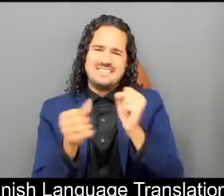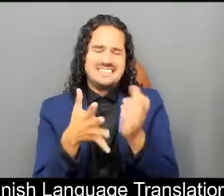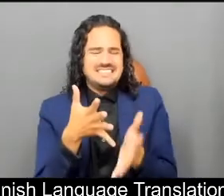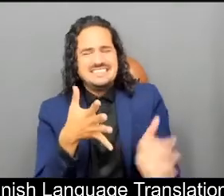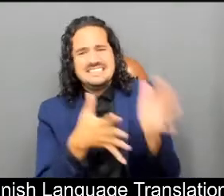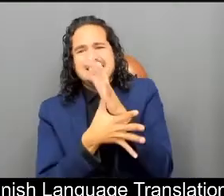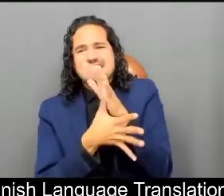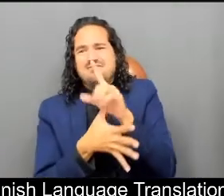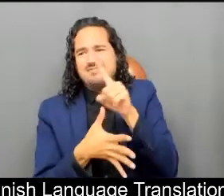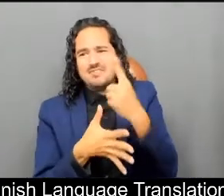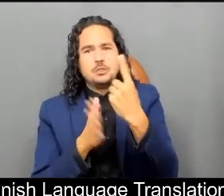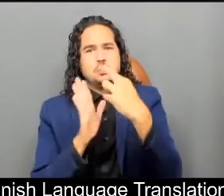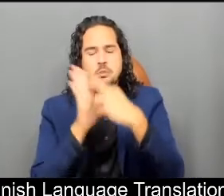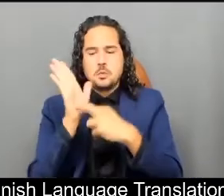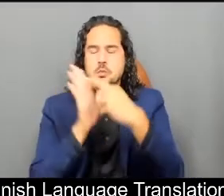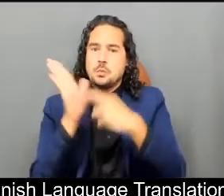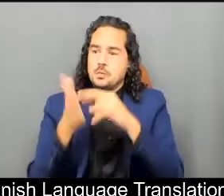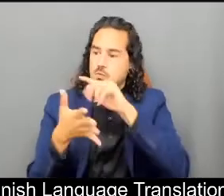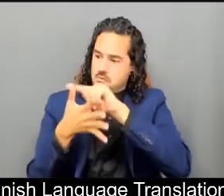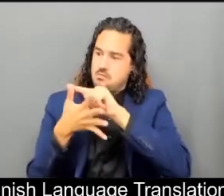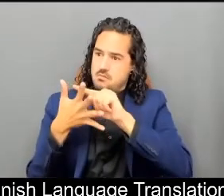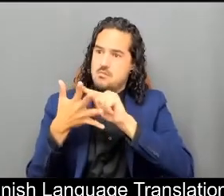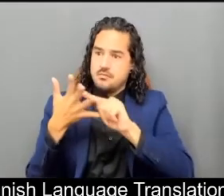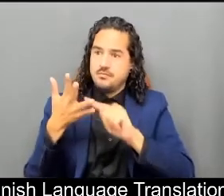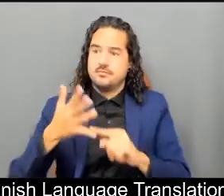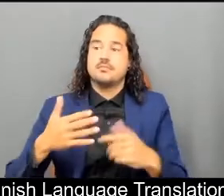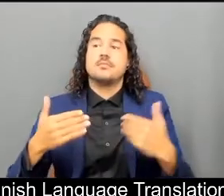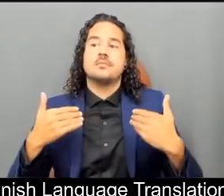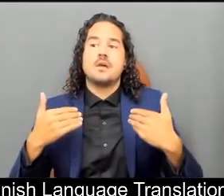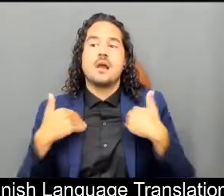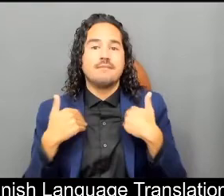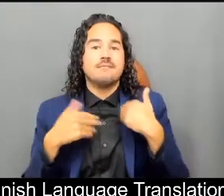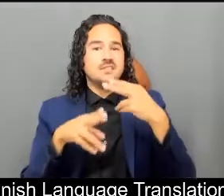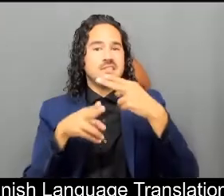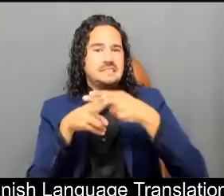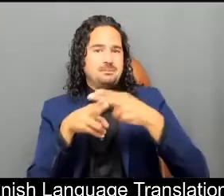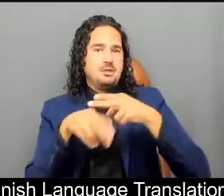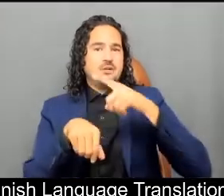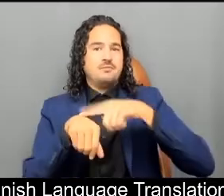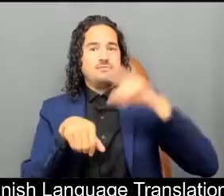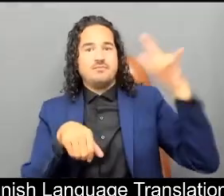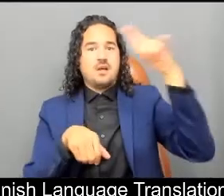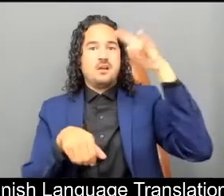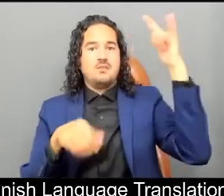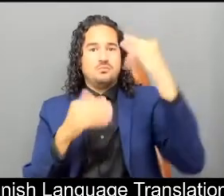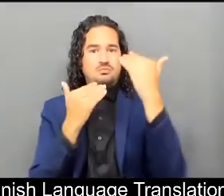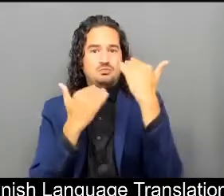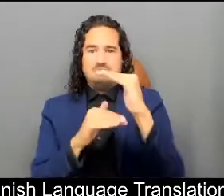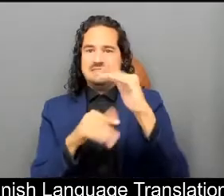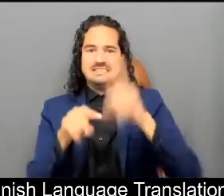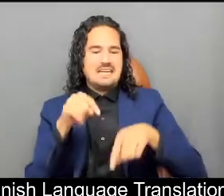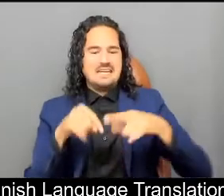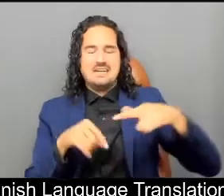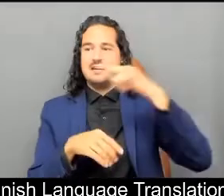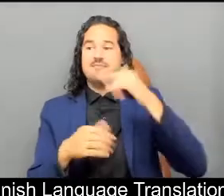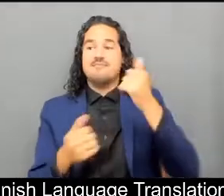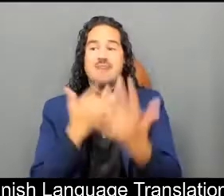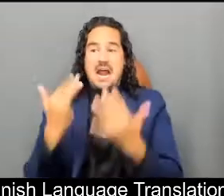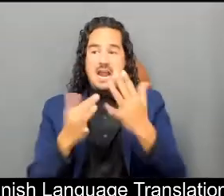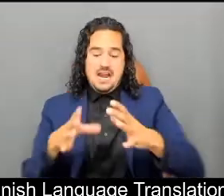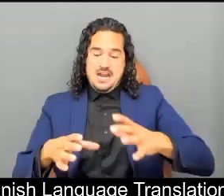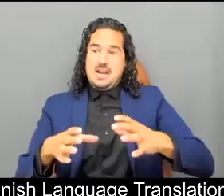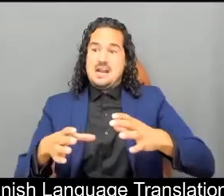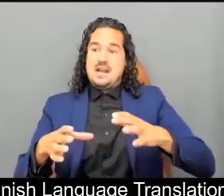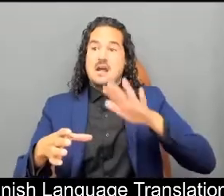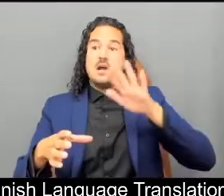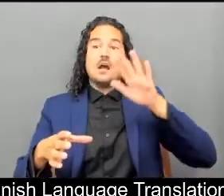have what's called a temporary flight restriction over our fire. That gives us safe space for our aircraft to operate.